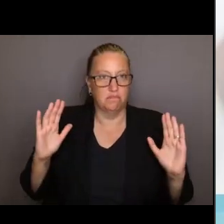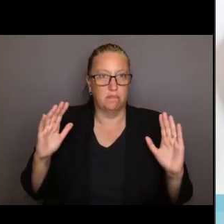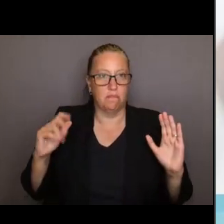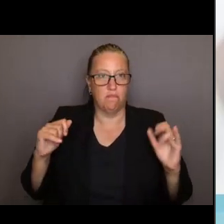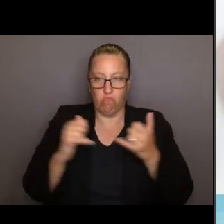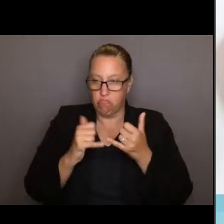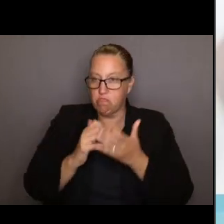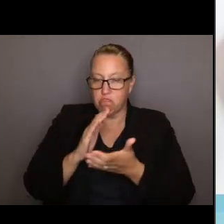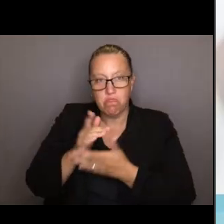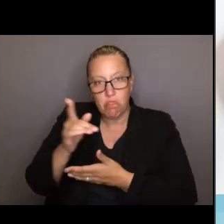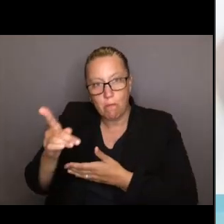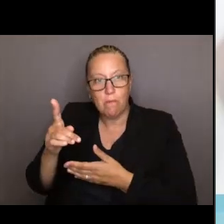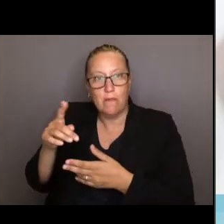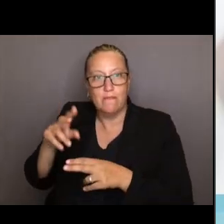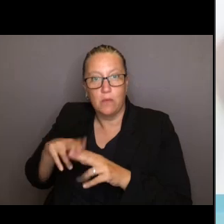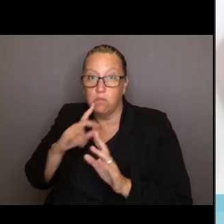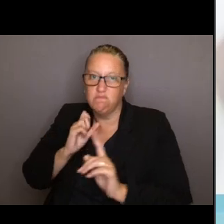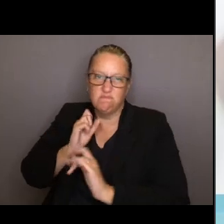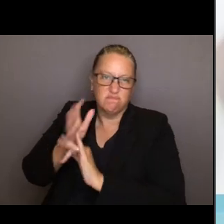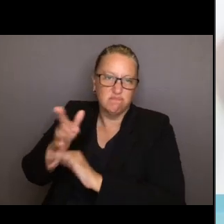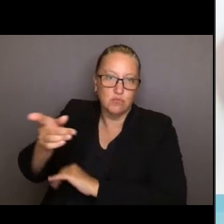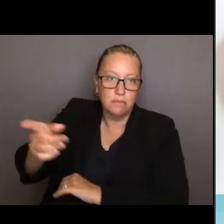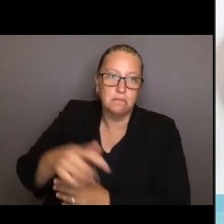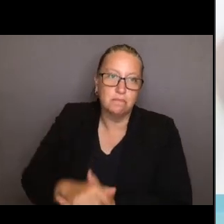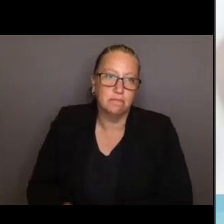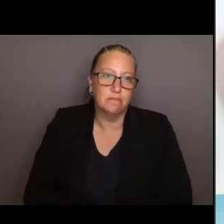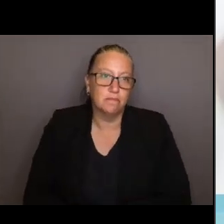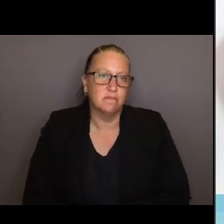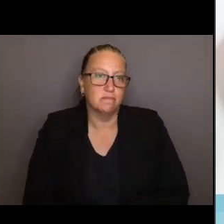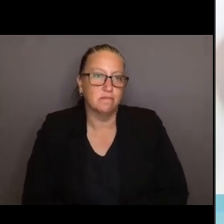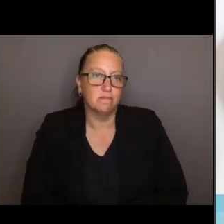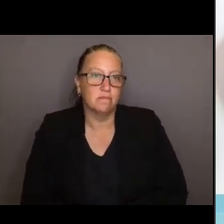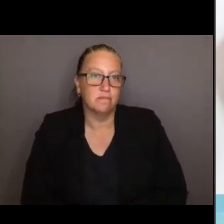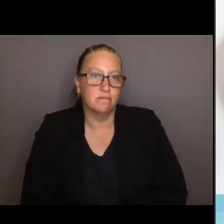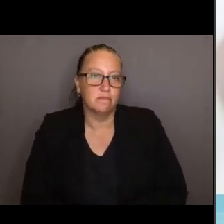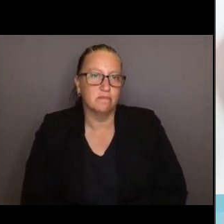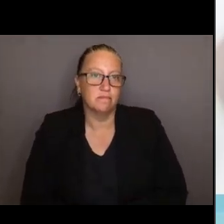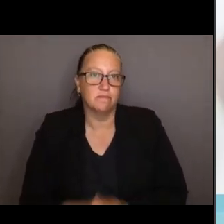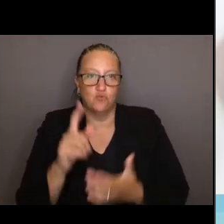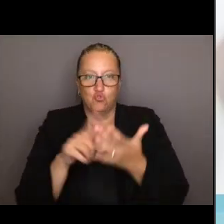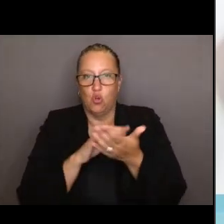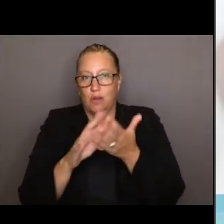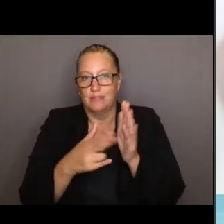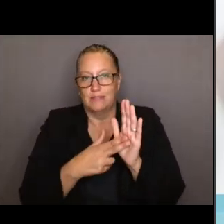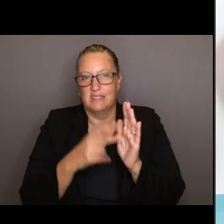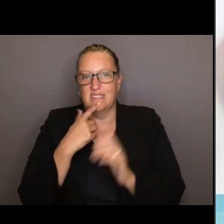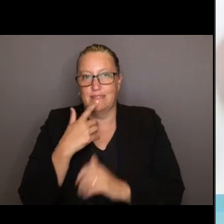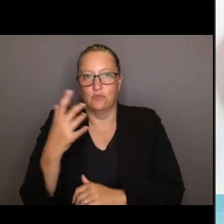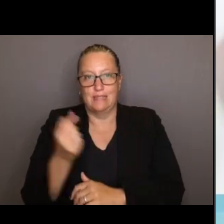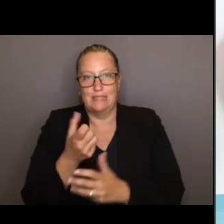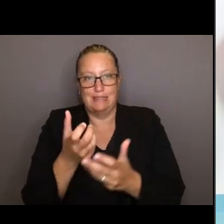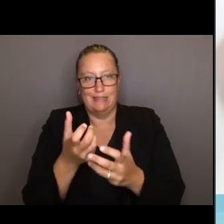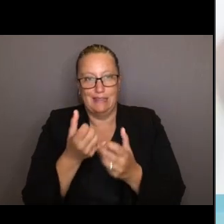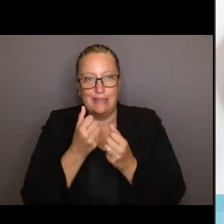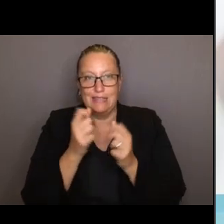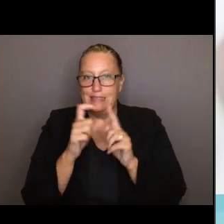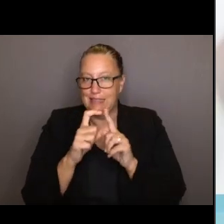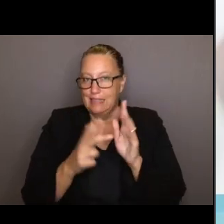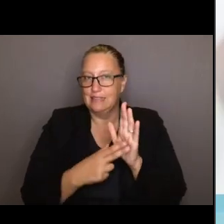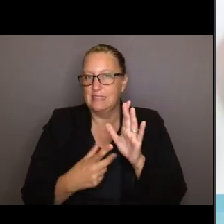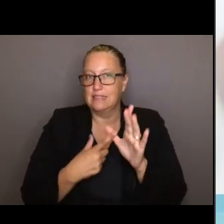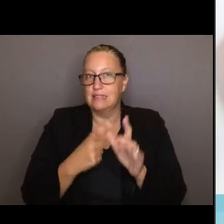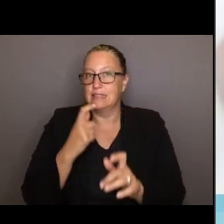that we would be sending the correspondence to. Okay. So there has to be to get the DNA